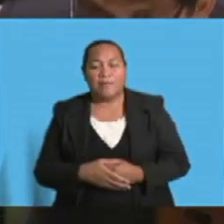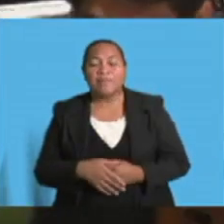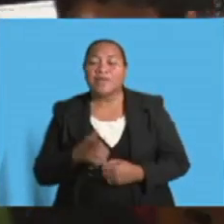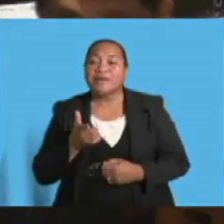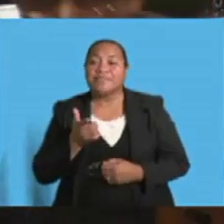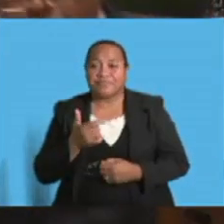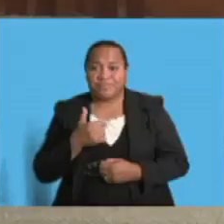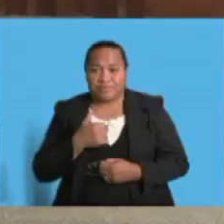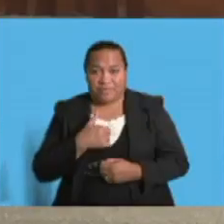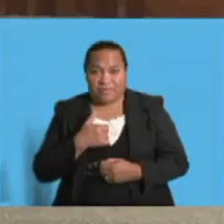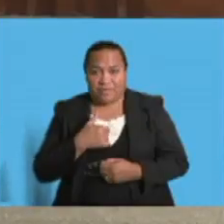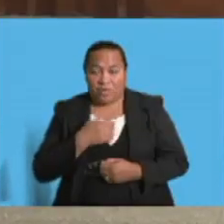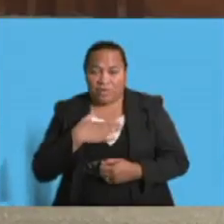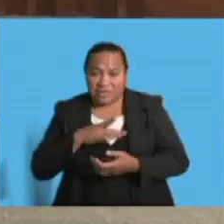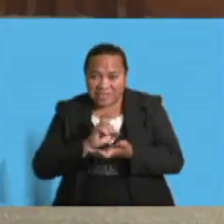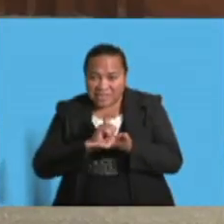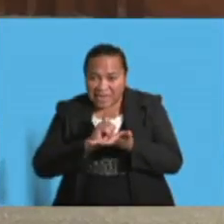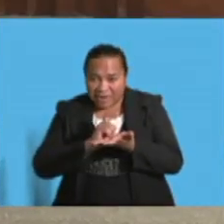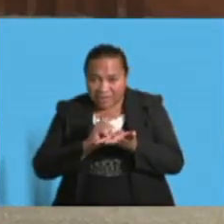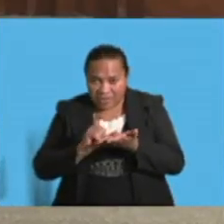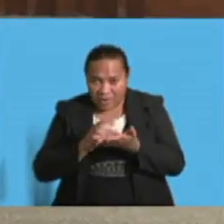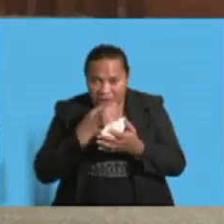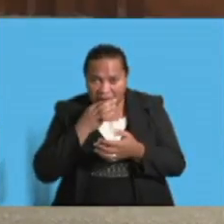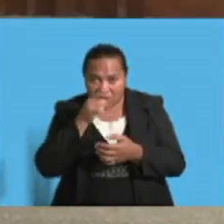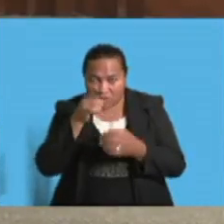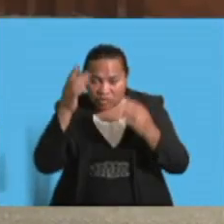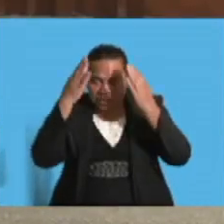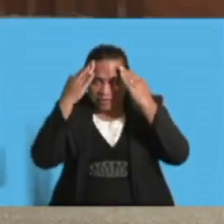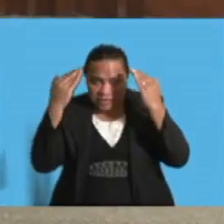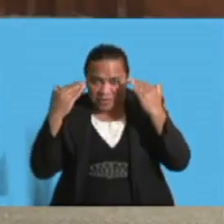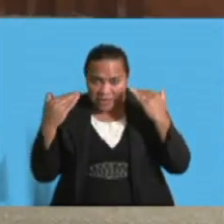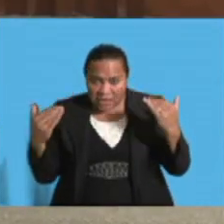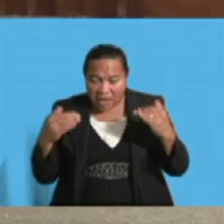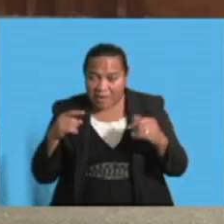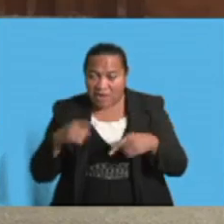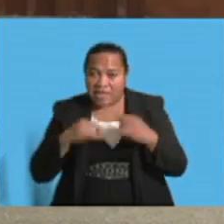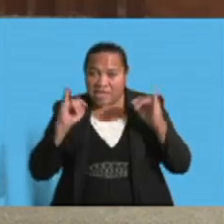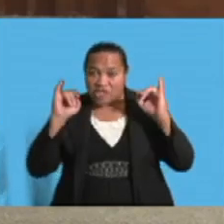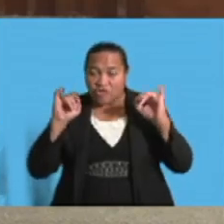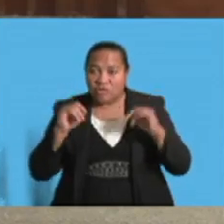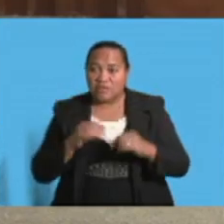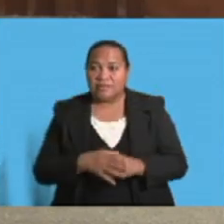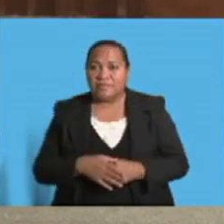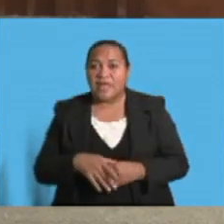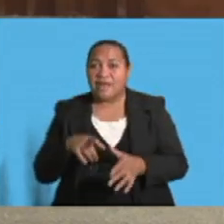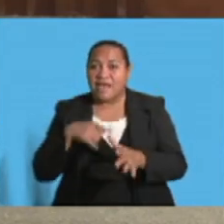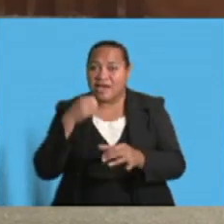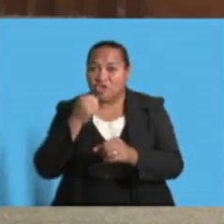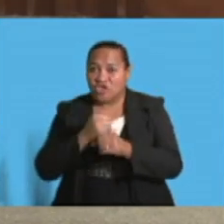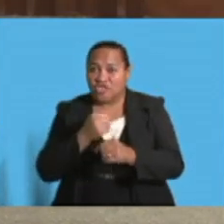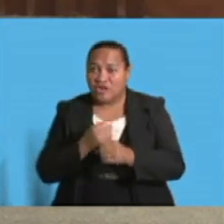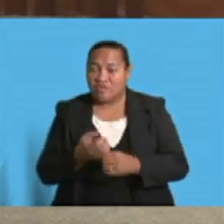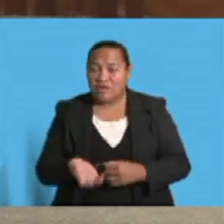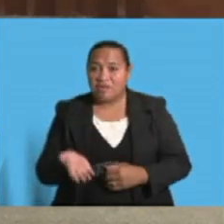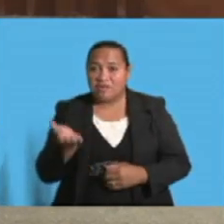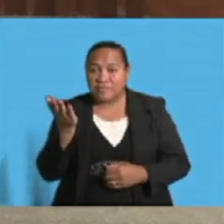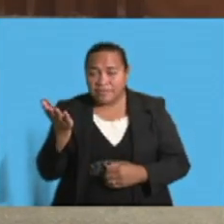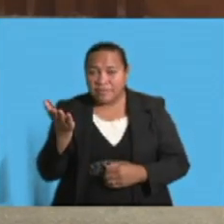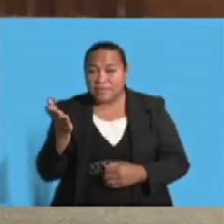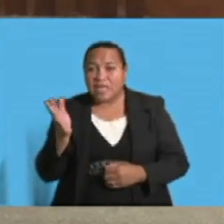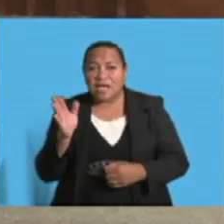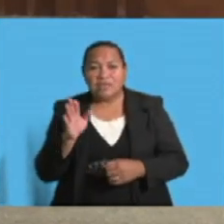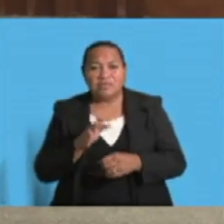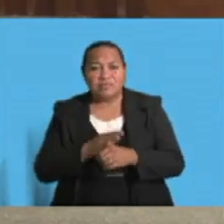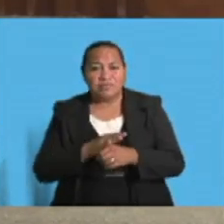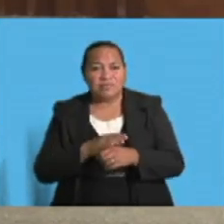me seek clarification from you, Madam Speaker, on this issue. The Attorney General make references